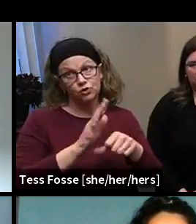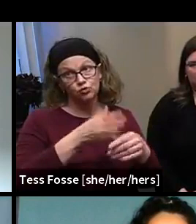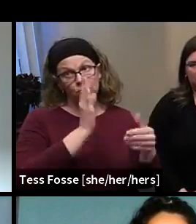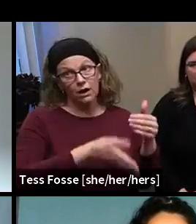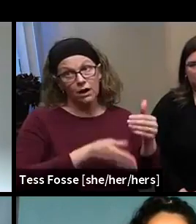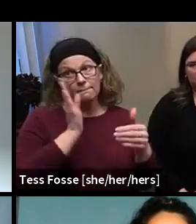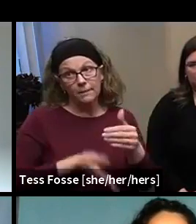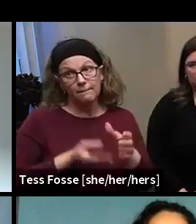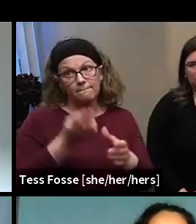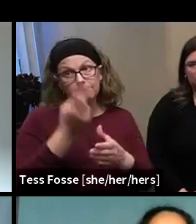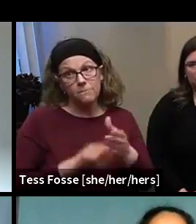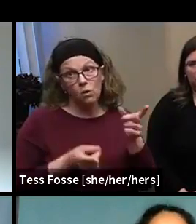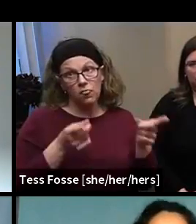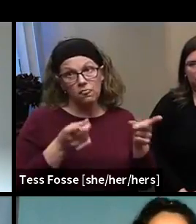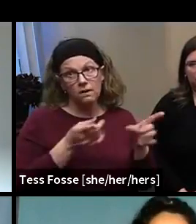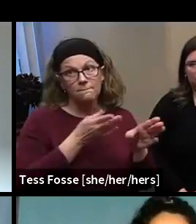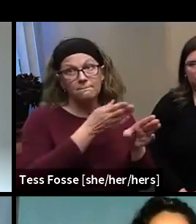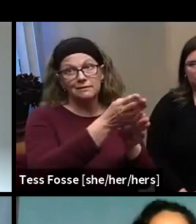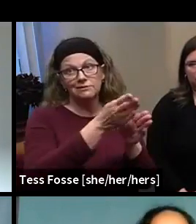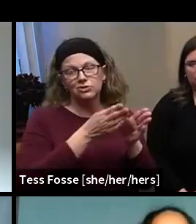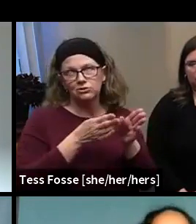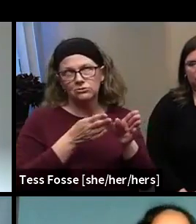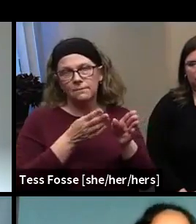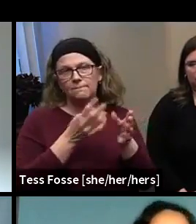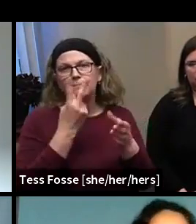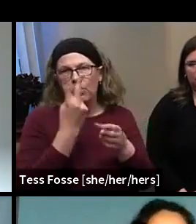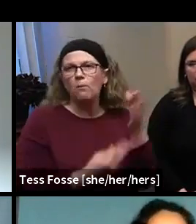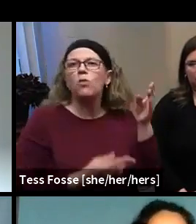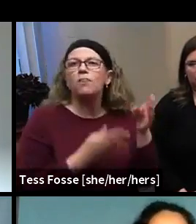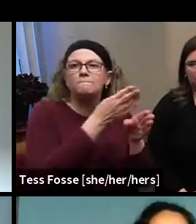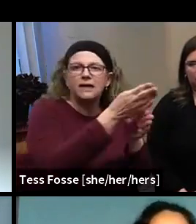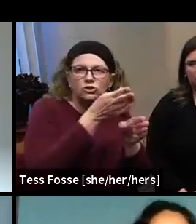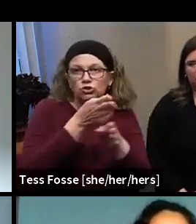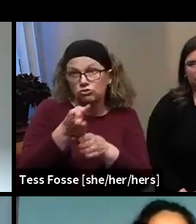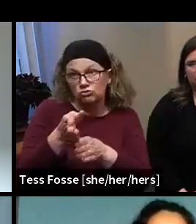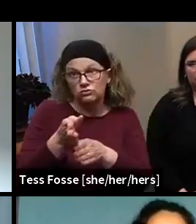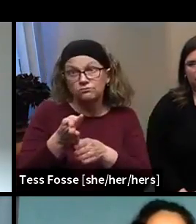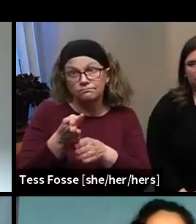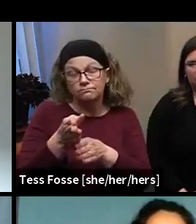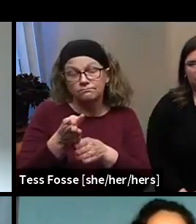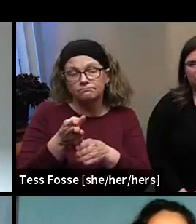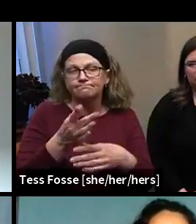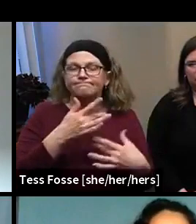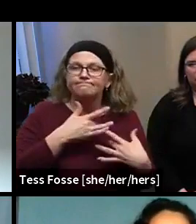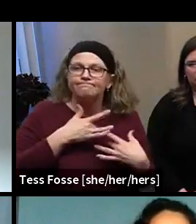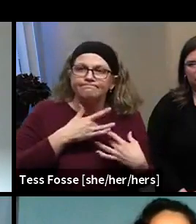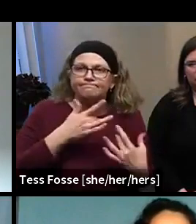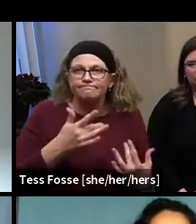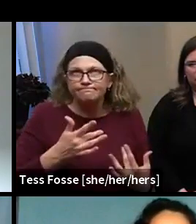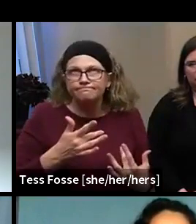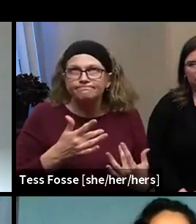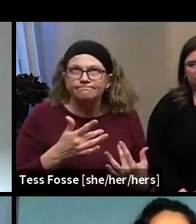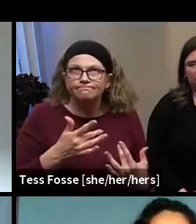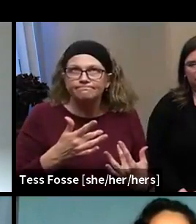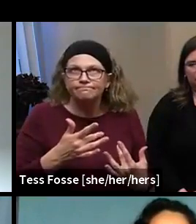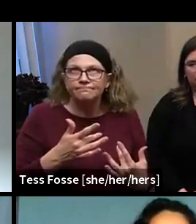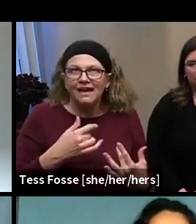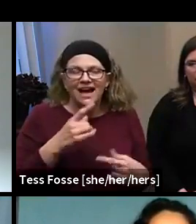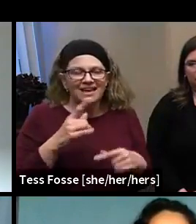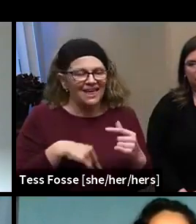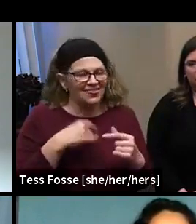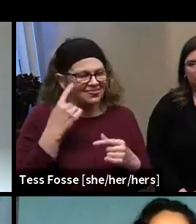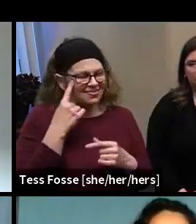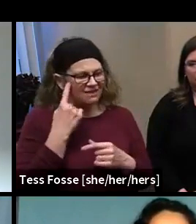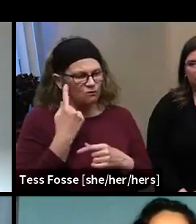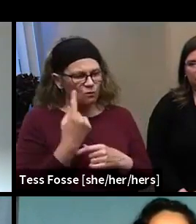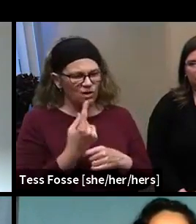both of the major and the minor, or sorry, the two majors. Usually, I can't think of